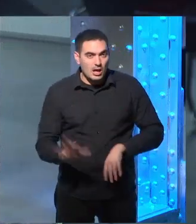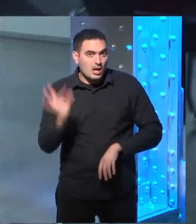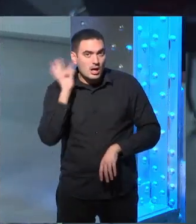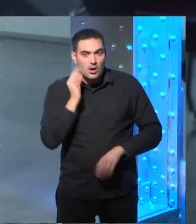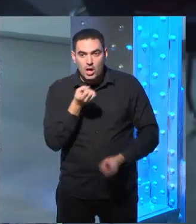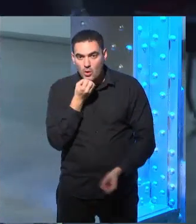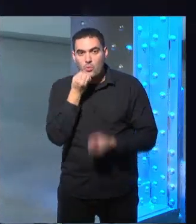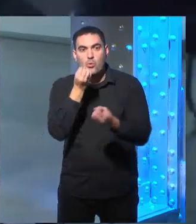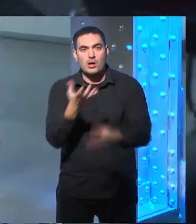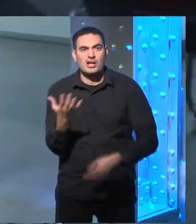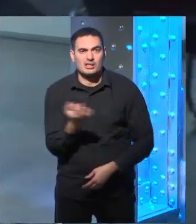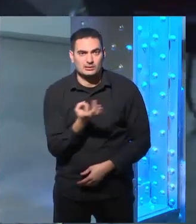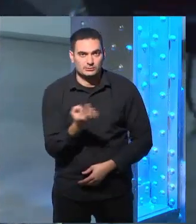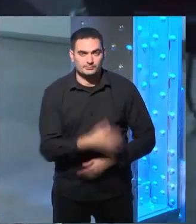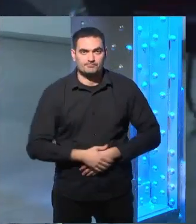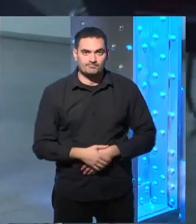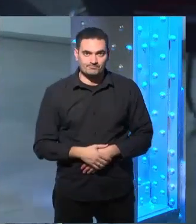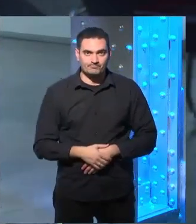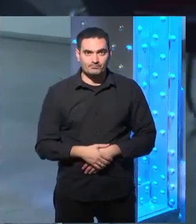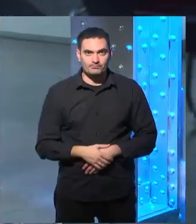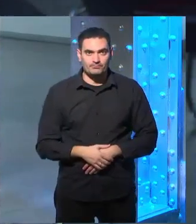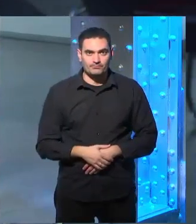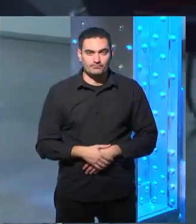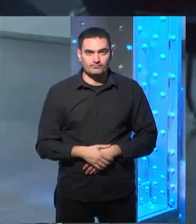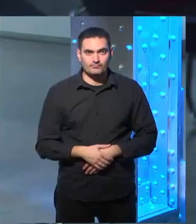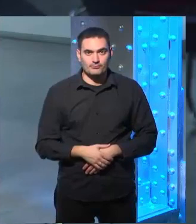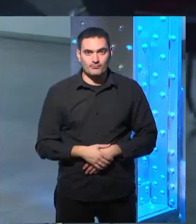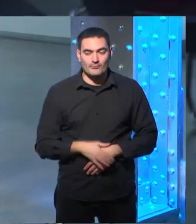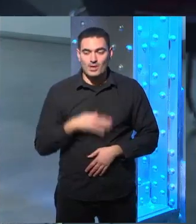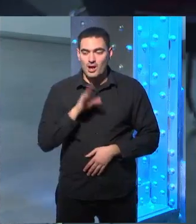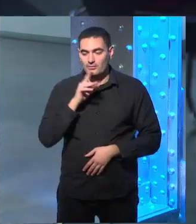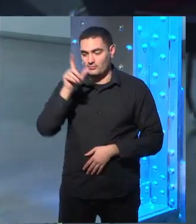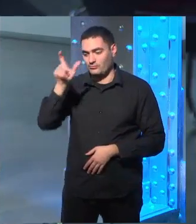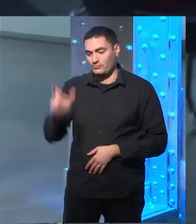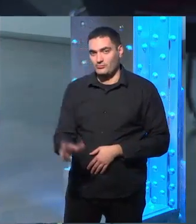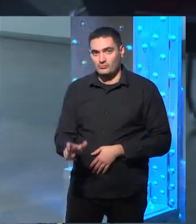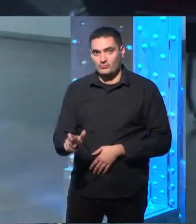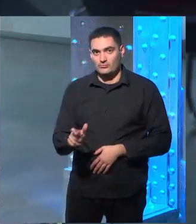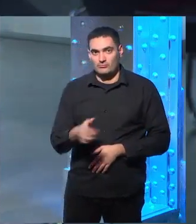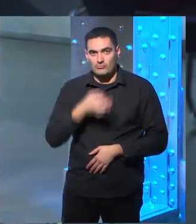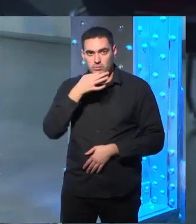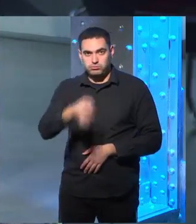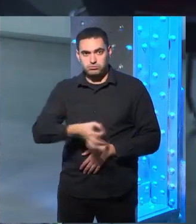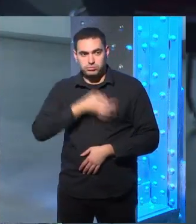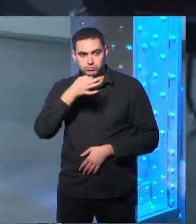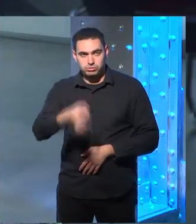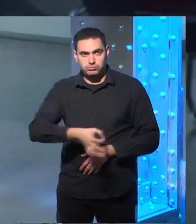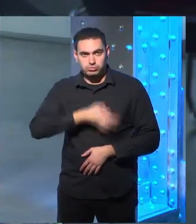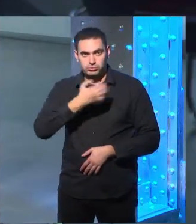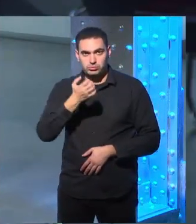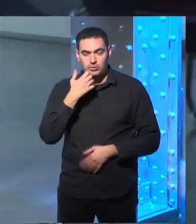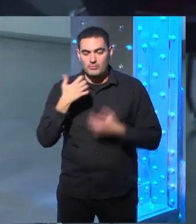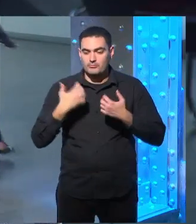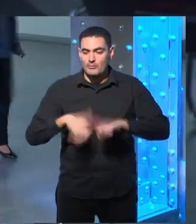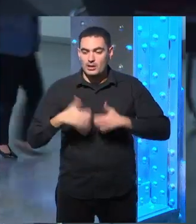competitive advantage any longer? What can I convey to my daughter? And I would like to say that I agree with